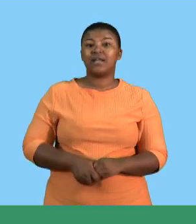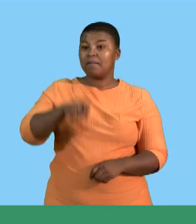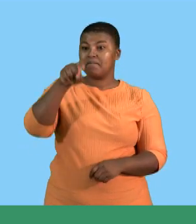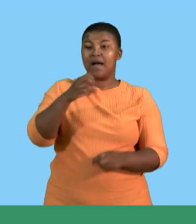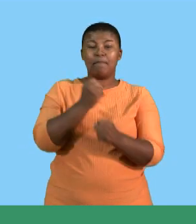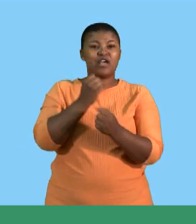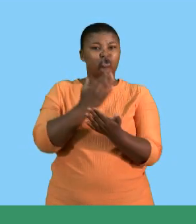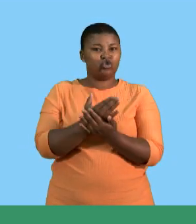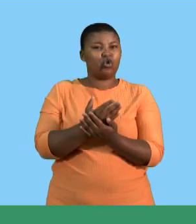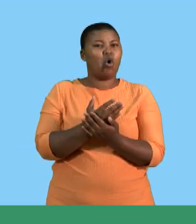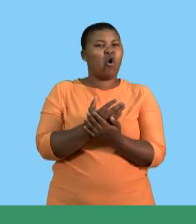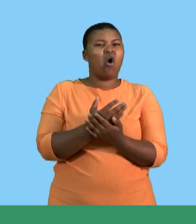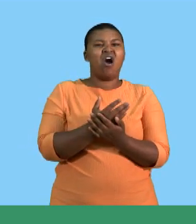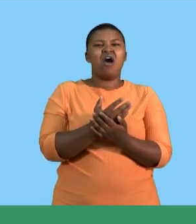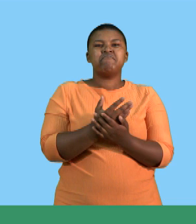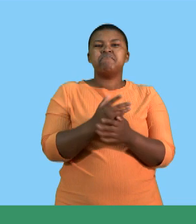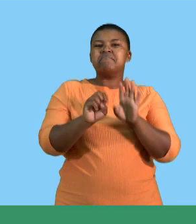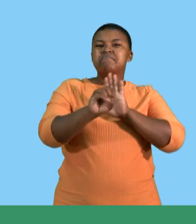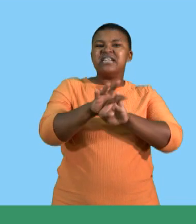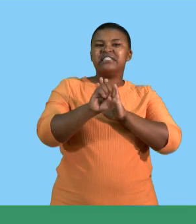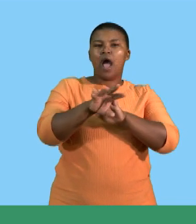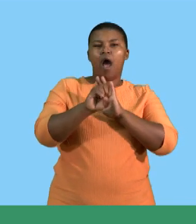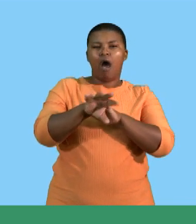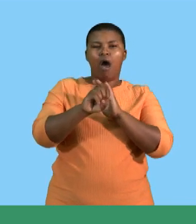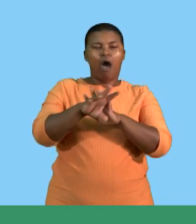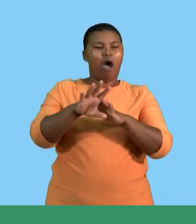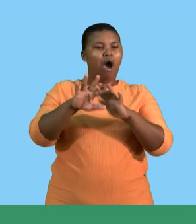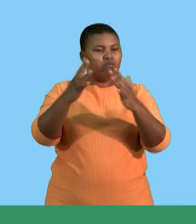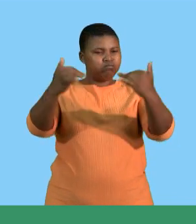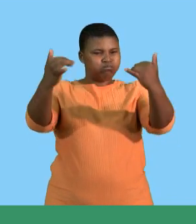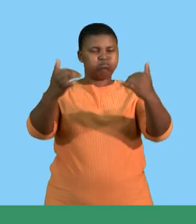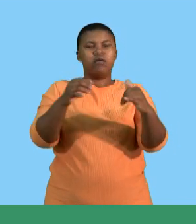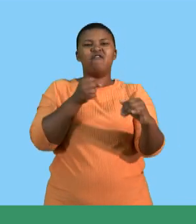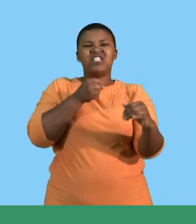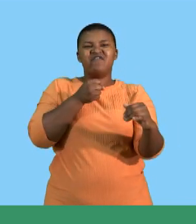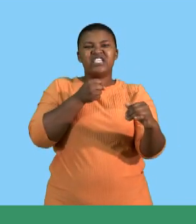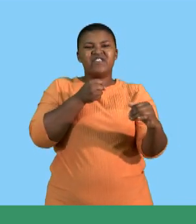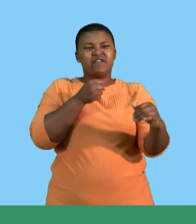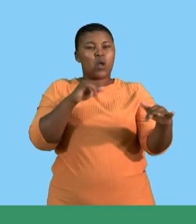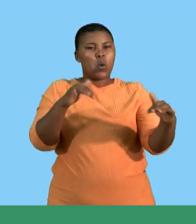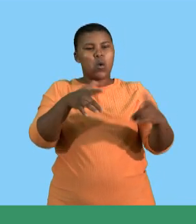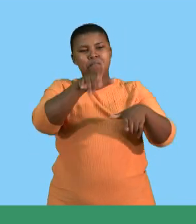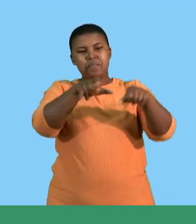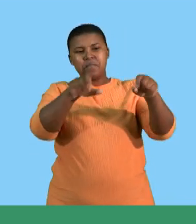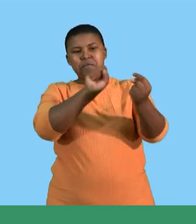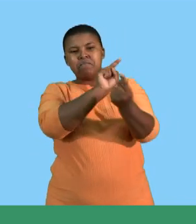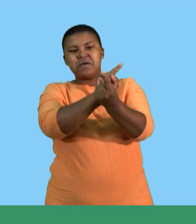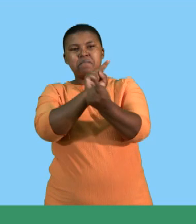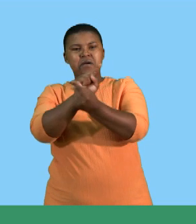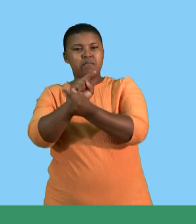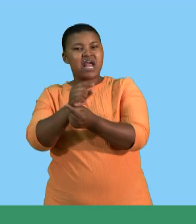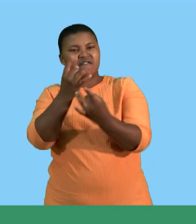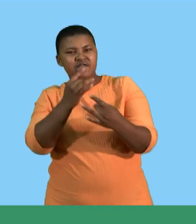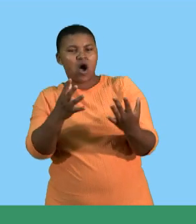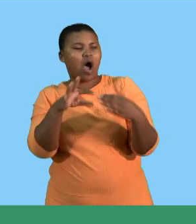provide regular press releases. Now, press releases is where they talk to the news. They talk to journalists and tell them what the